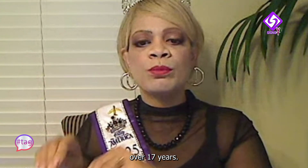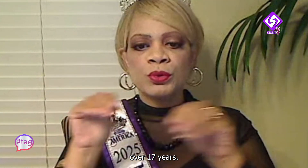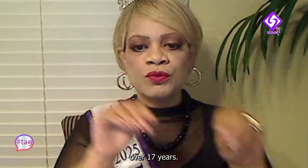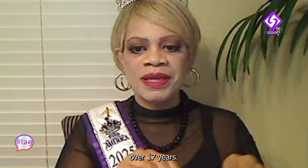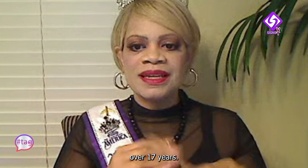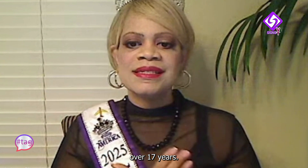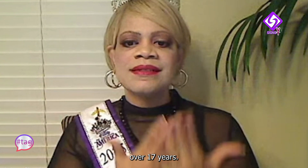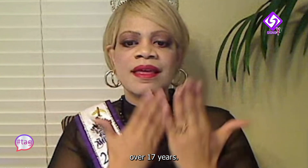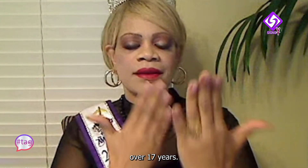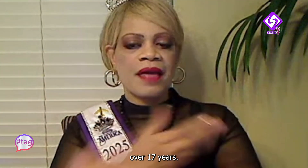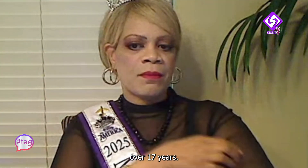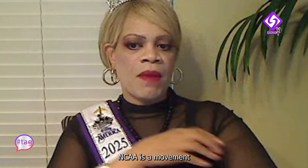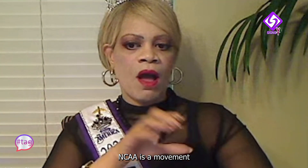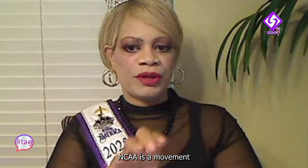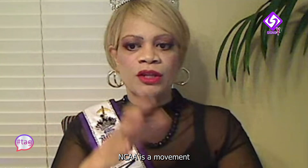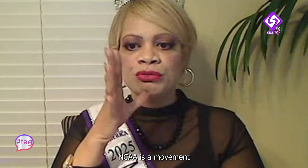years.